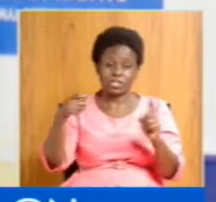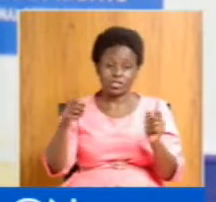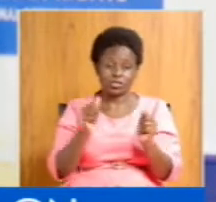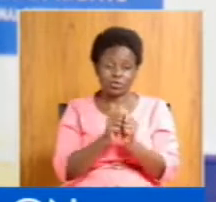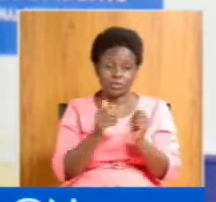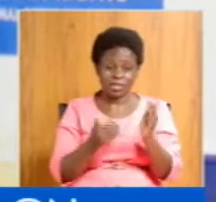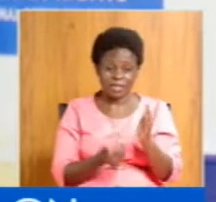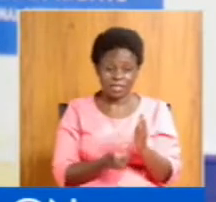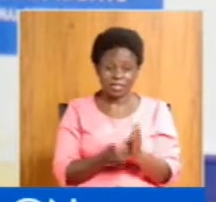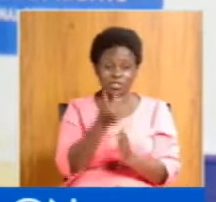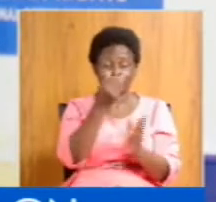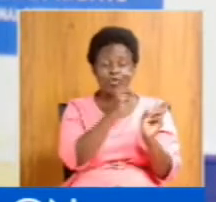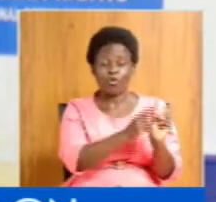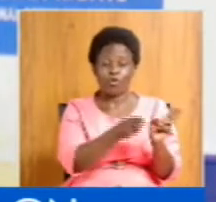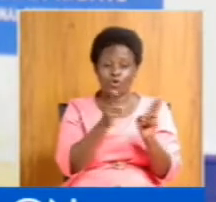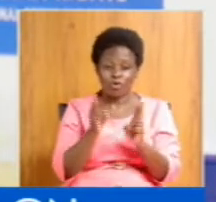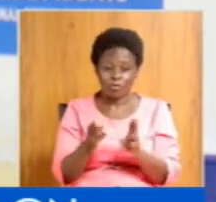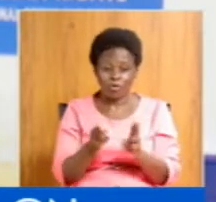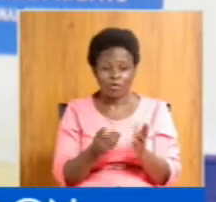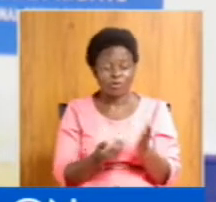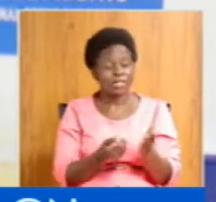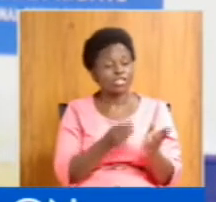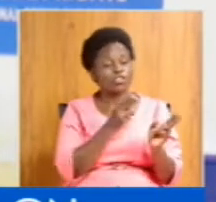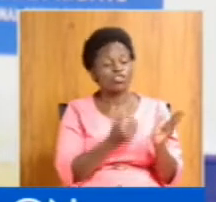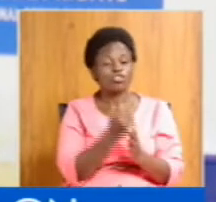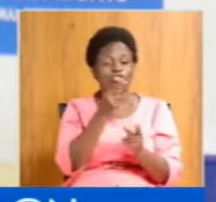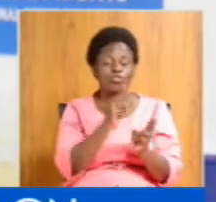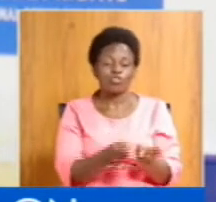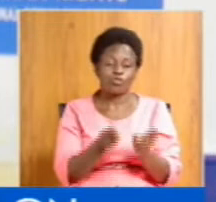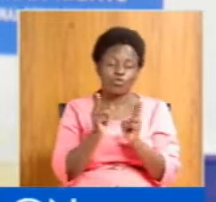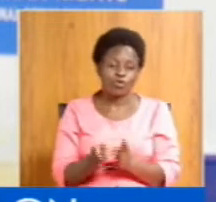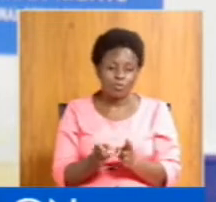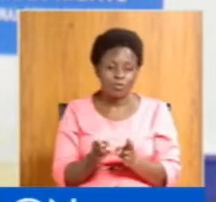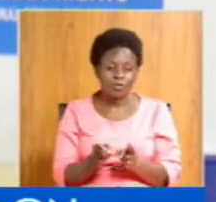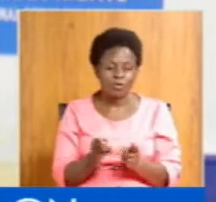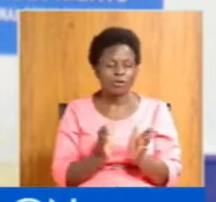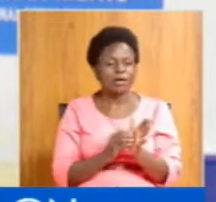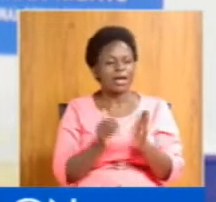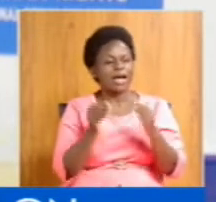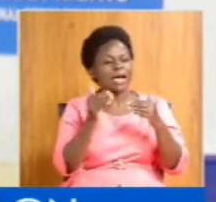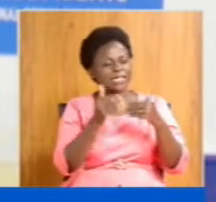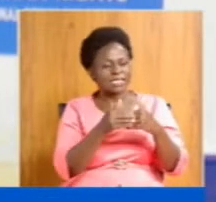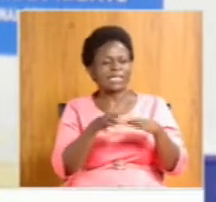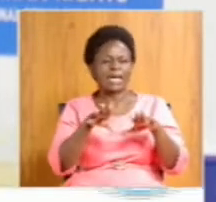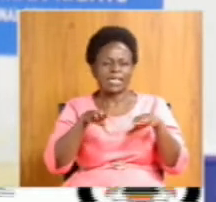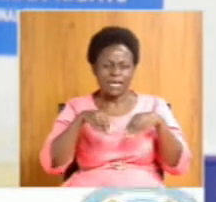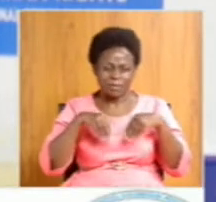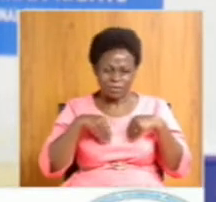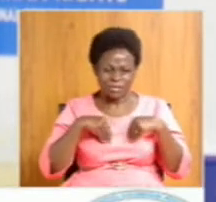the new dispensation of the new norm. Because when we talk about the new norm, simply talk about, you know, accessing and embracing